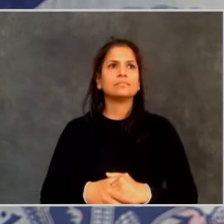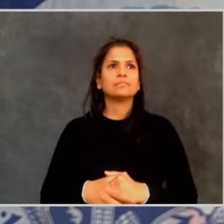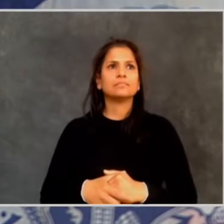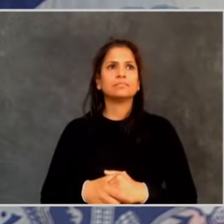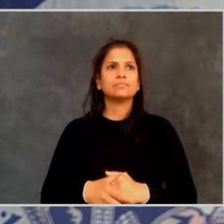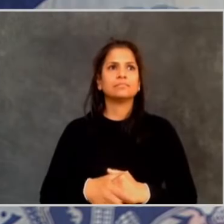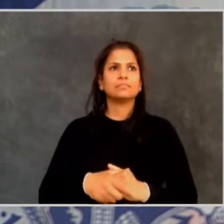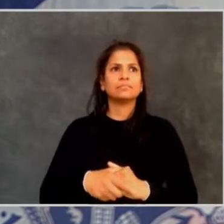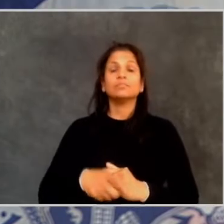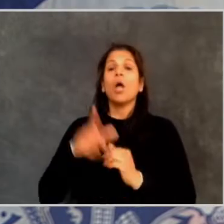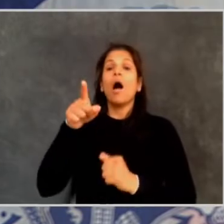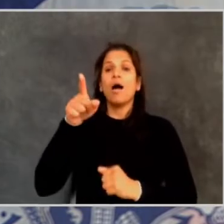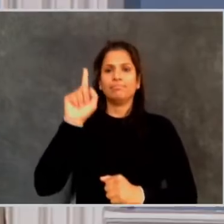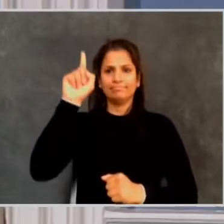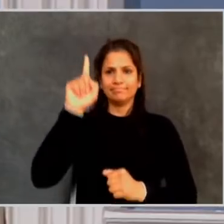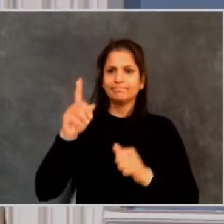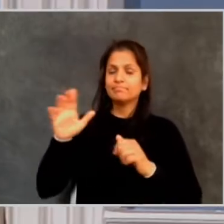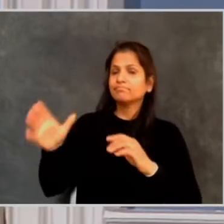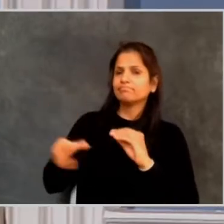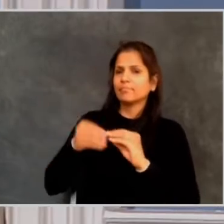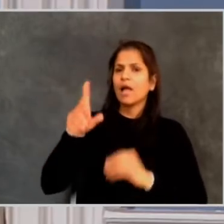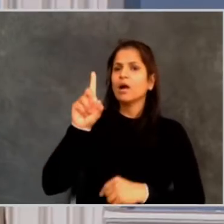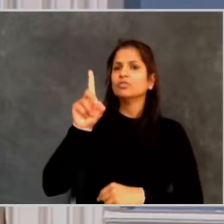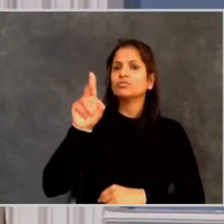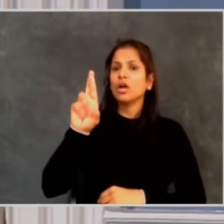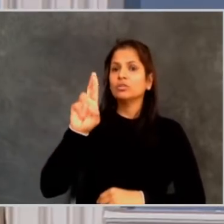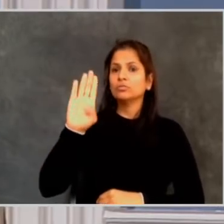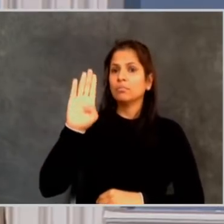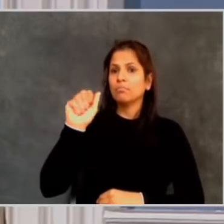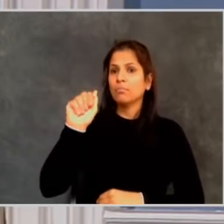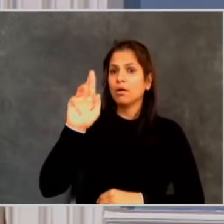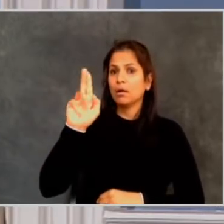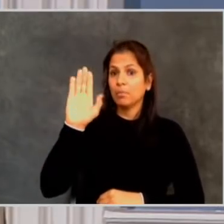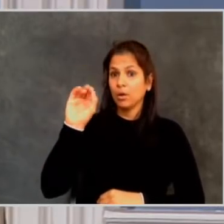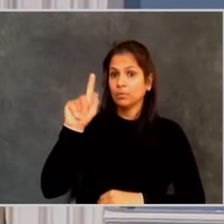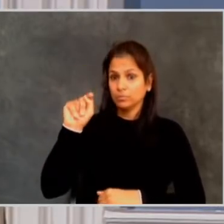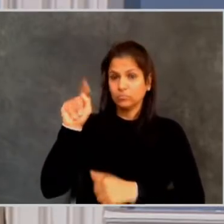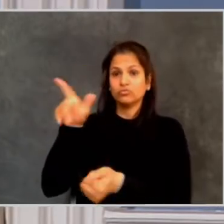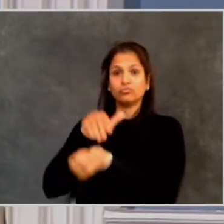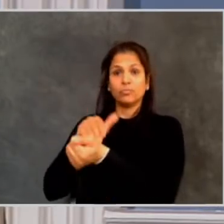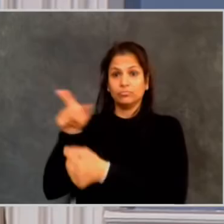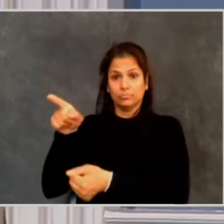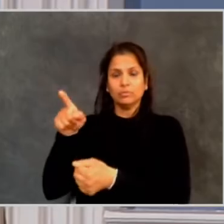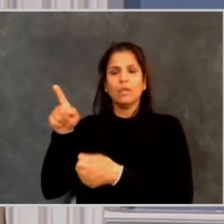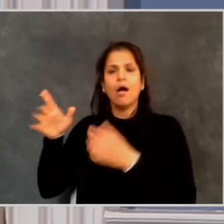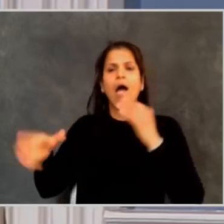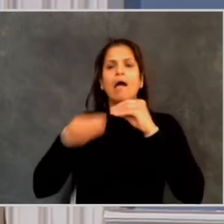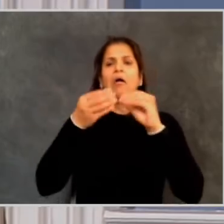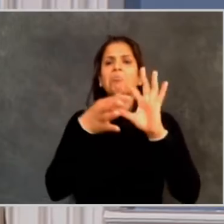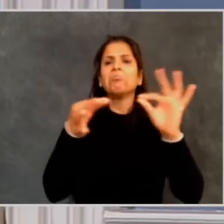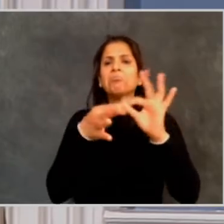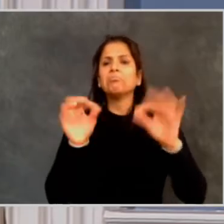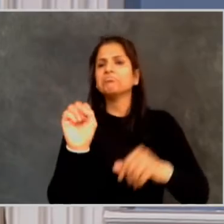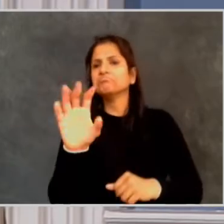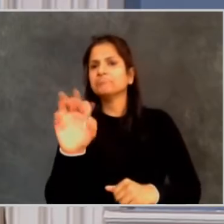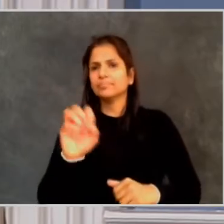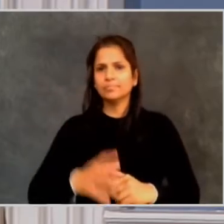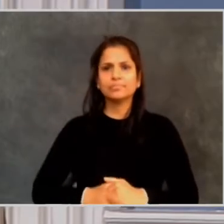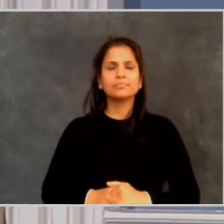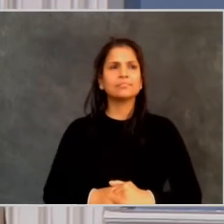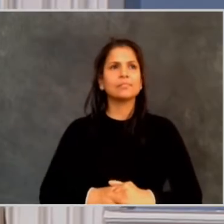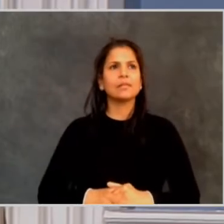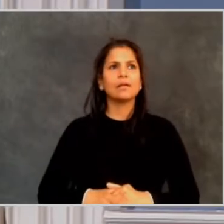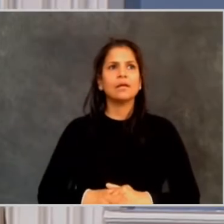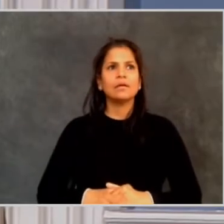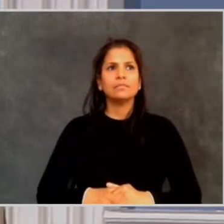out, I think, we've been focused on having complete data. And I've spoken before about